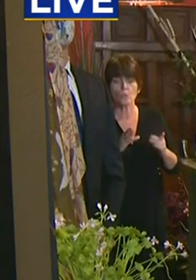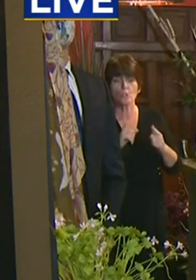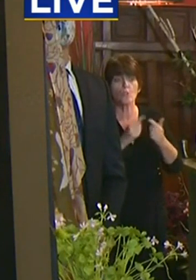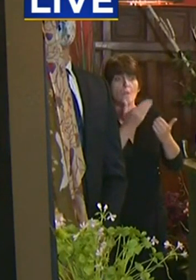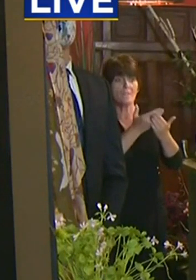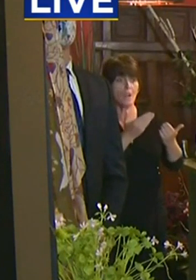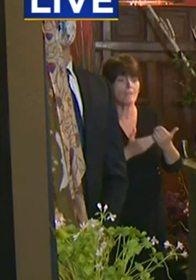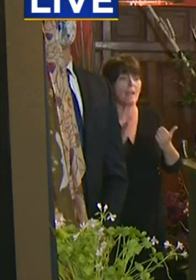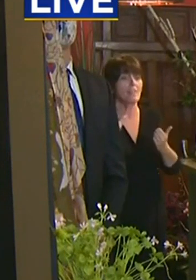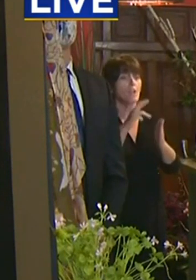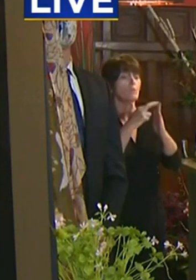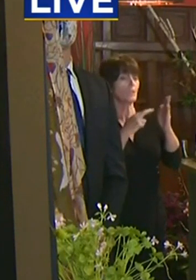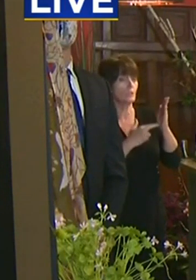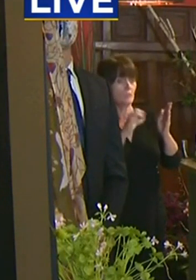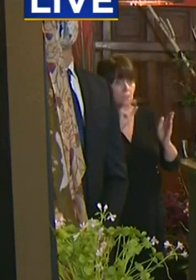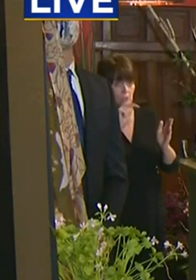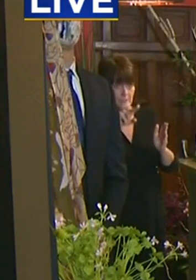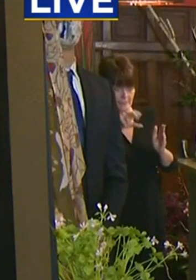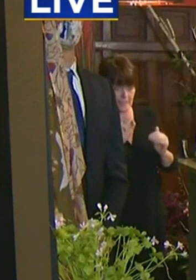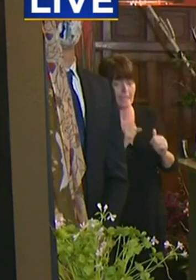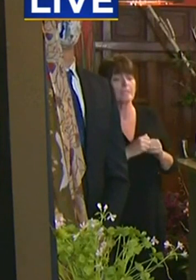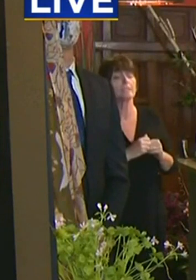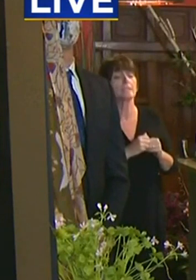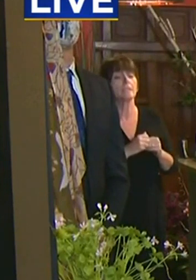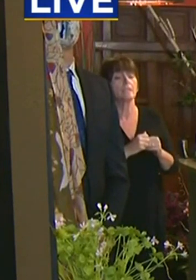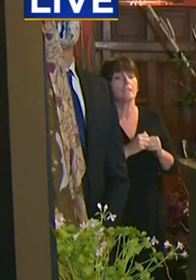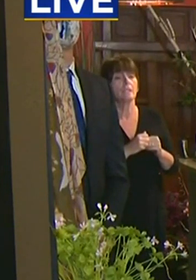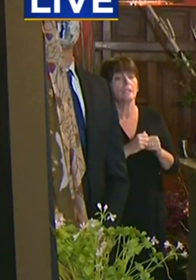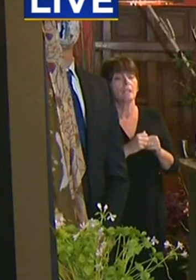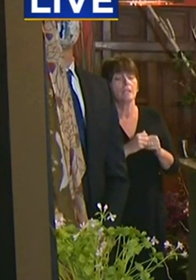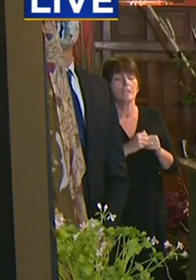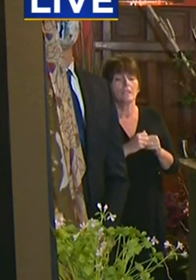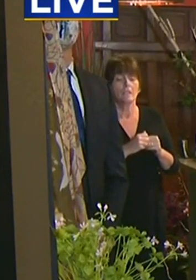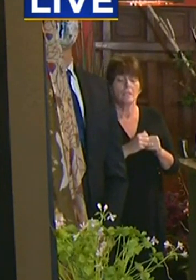their registration status, which they can do so easily at